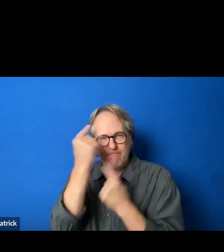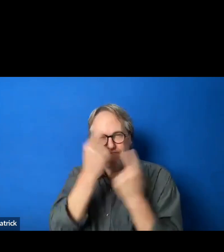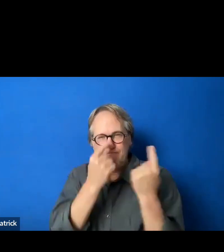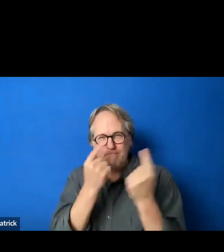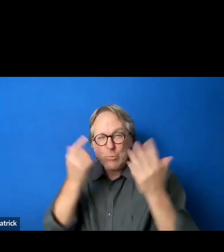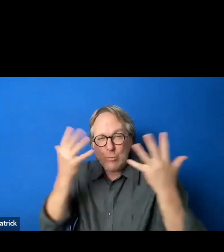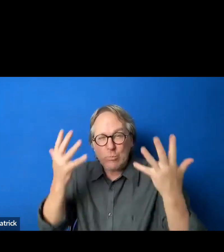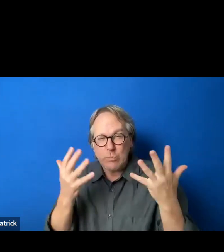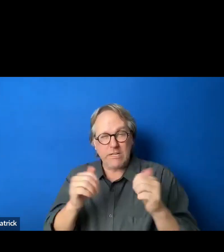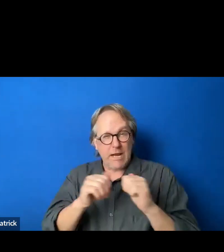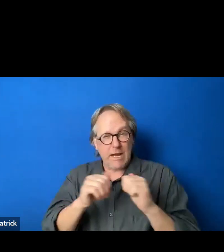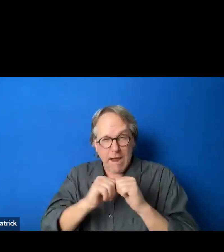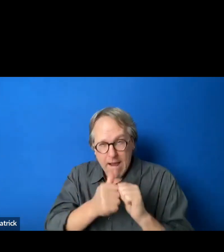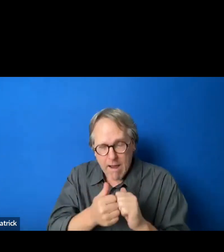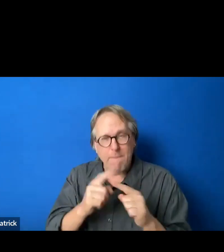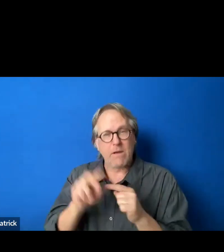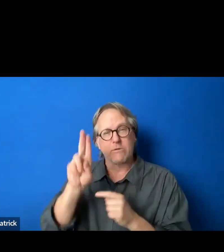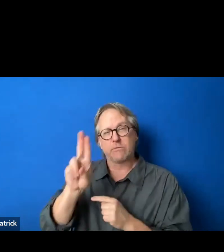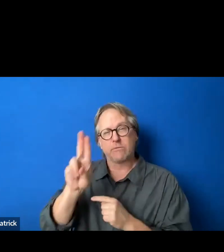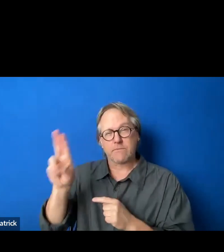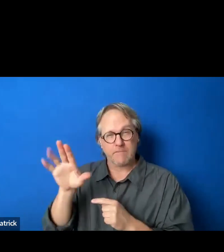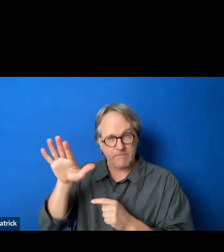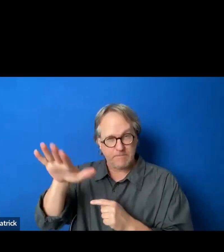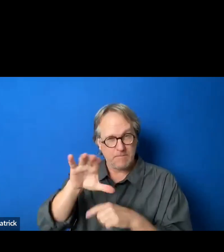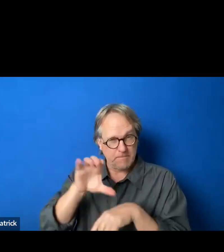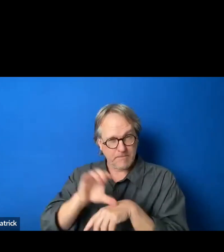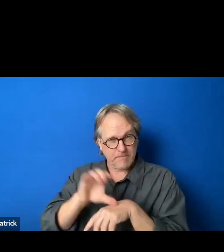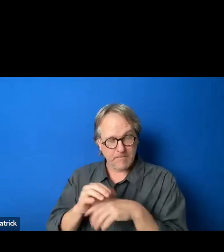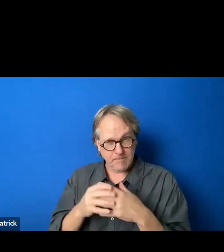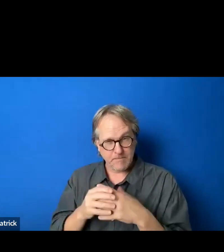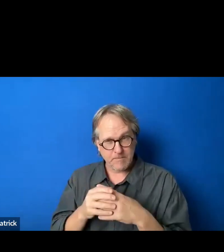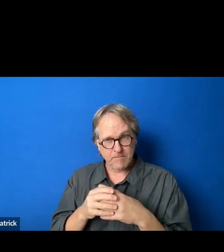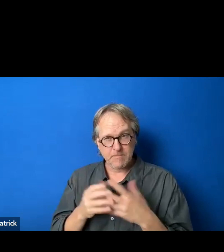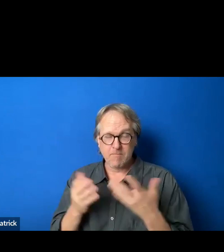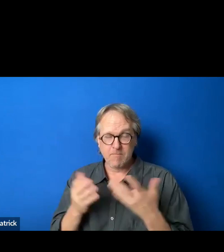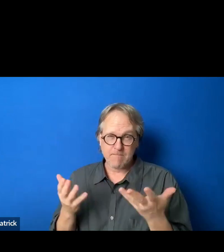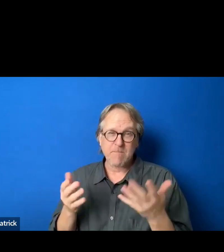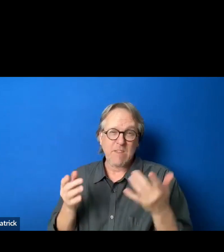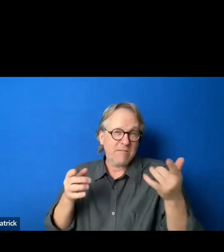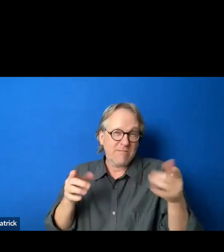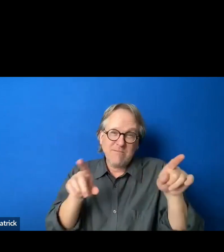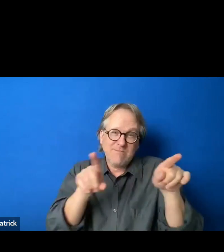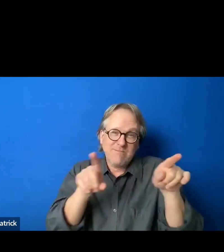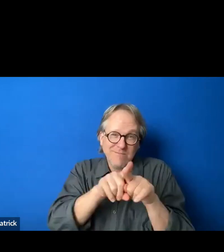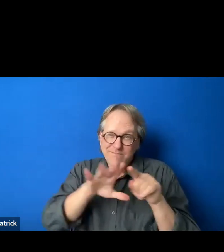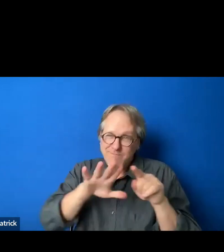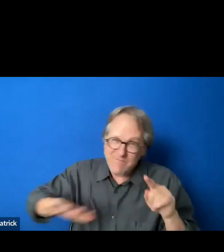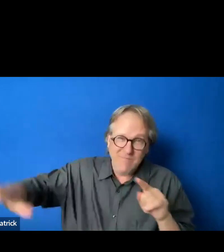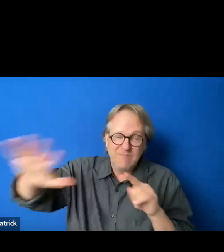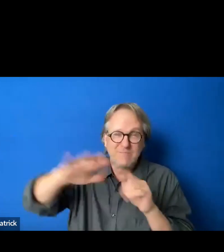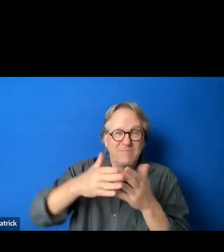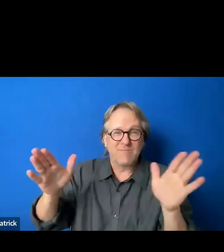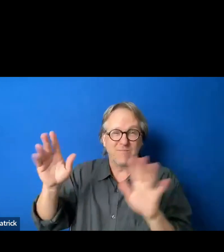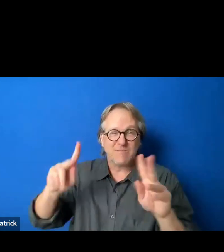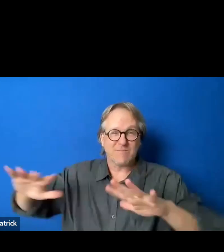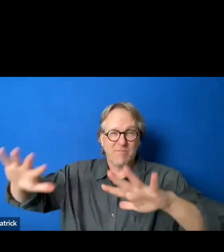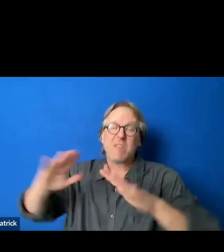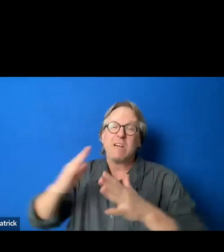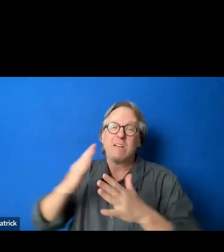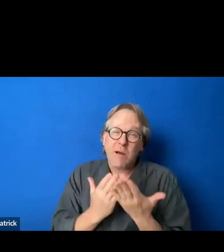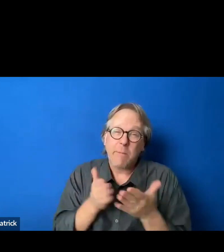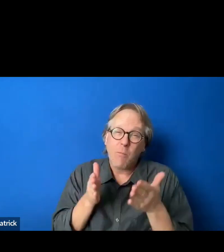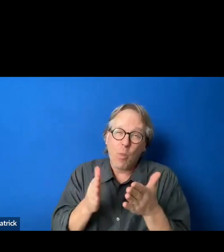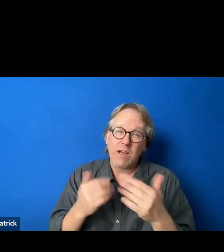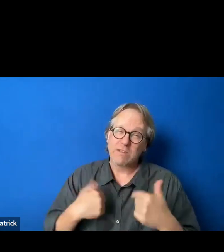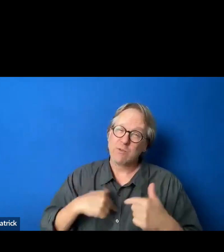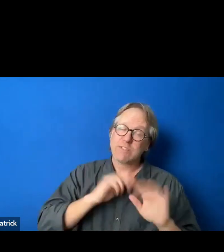lot of ways where Unitarian Universalists are really a whole lot like everybody else. I mean, there are ways we're not,